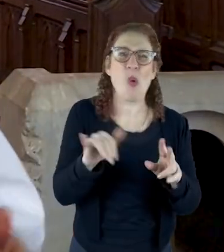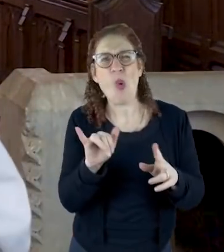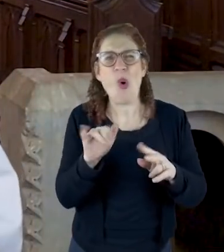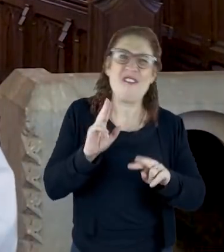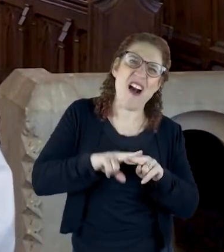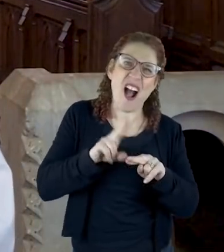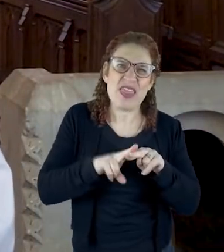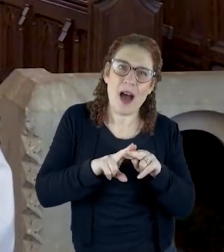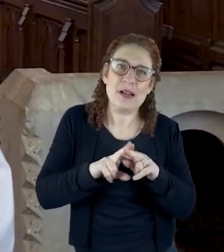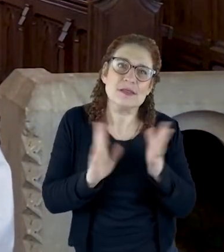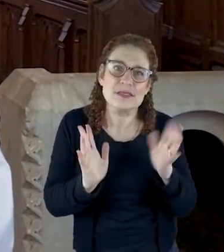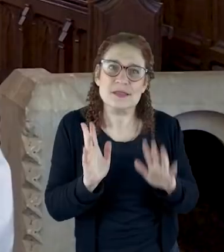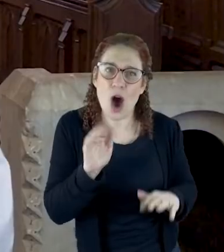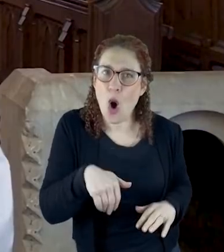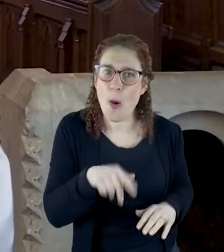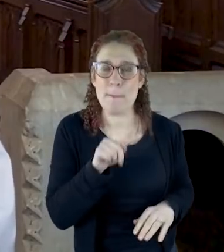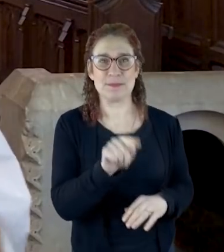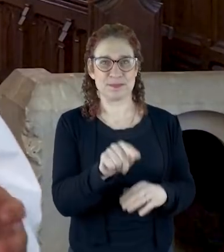father's house.